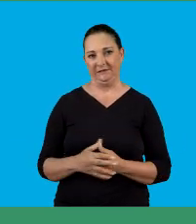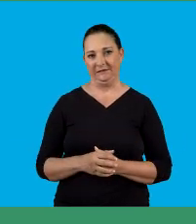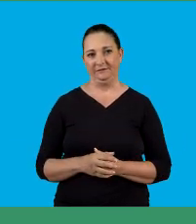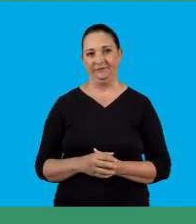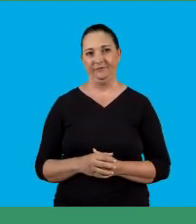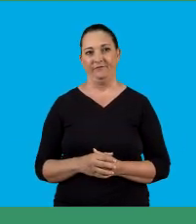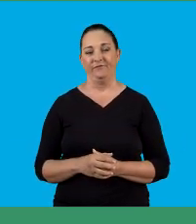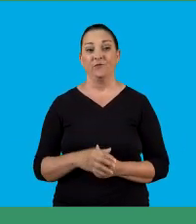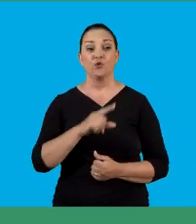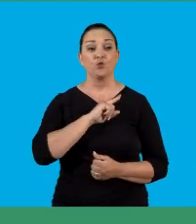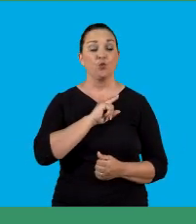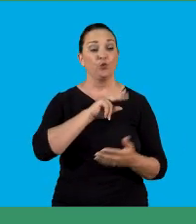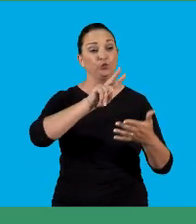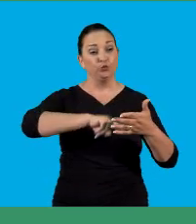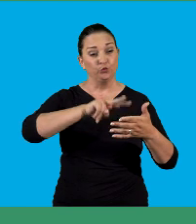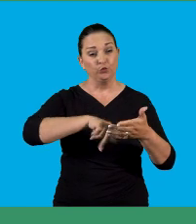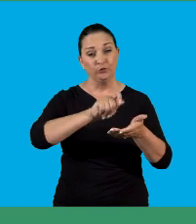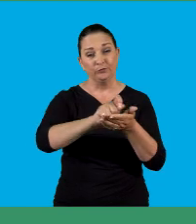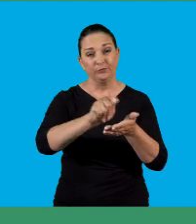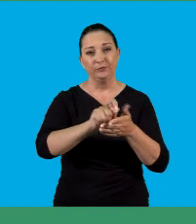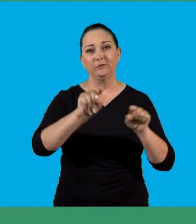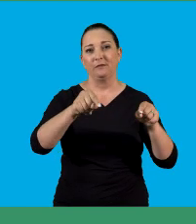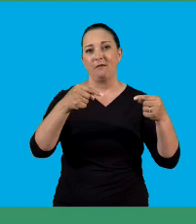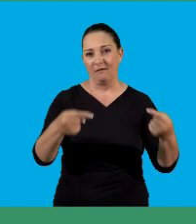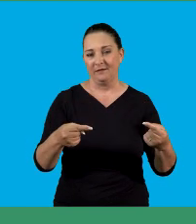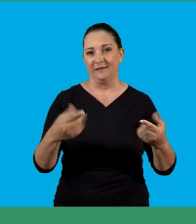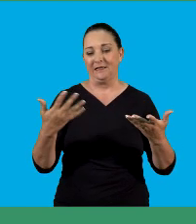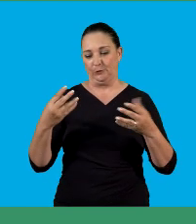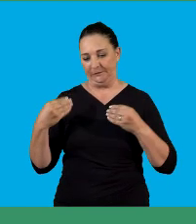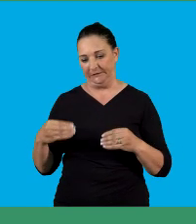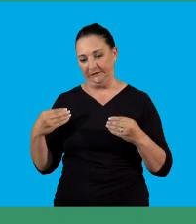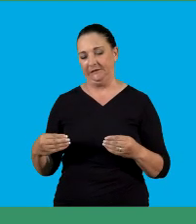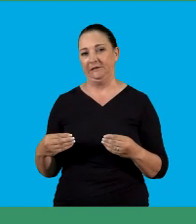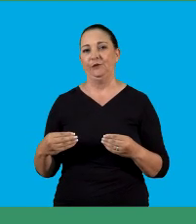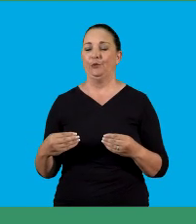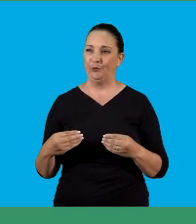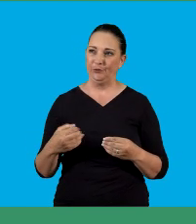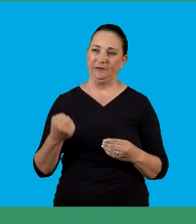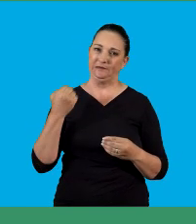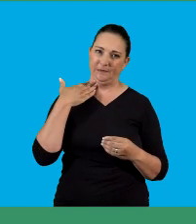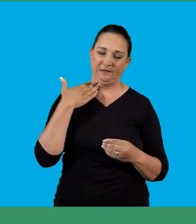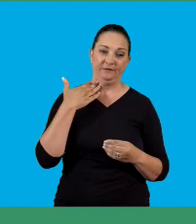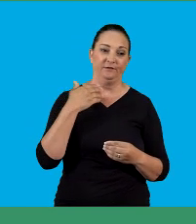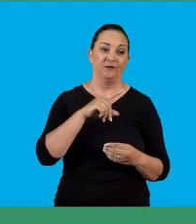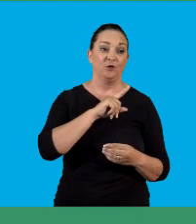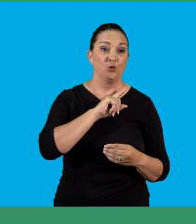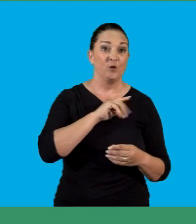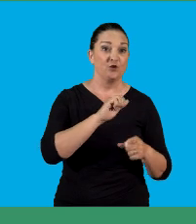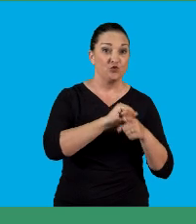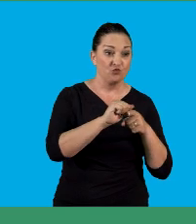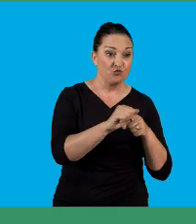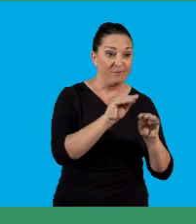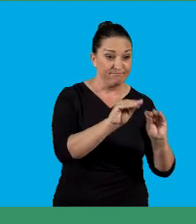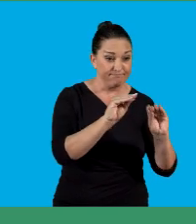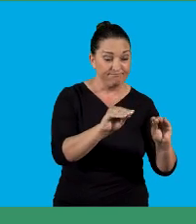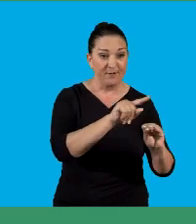these employees rather, who are unable to read, unable to write, it can be costly for the business, because even after training, it's not